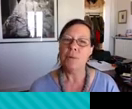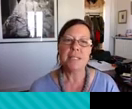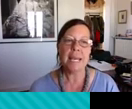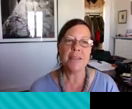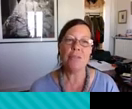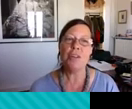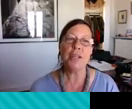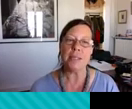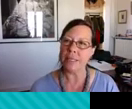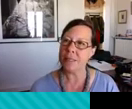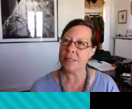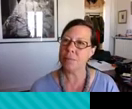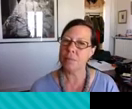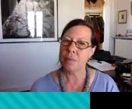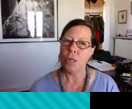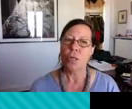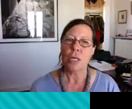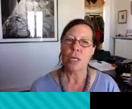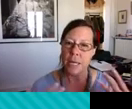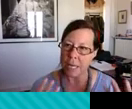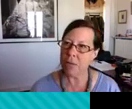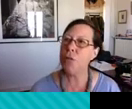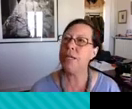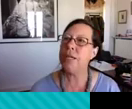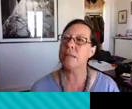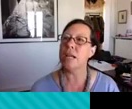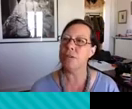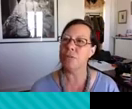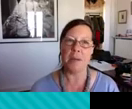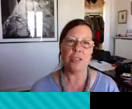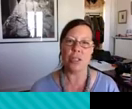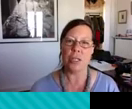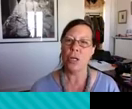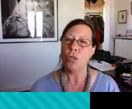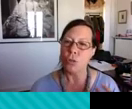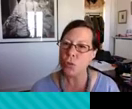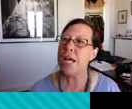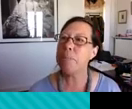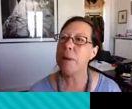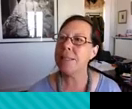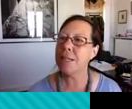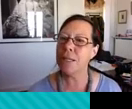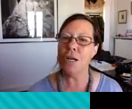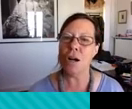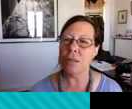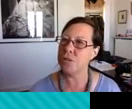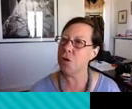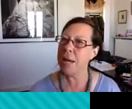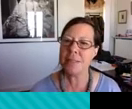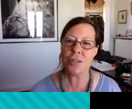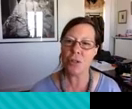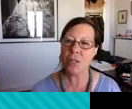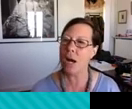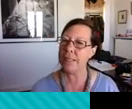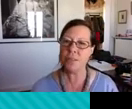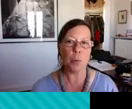I would say, at the very least, if you get this kind of information, do not pass it along. Don't pass